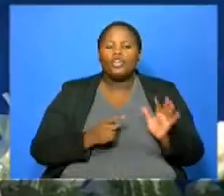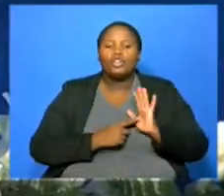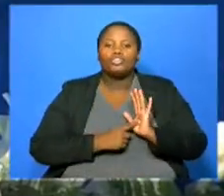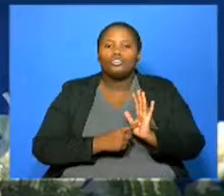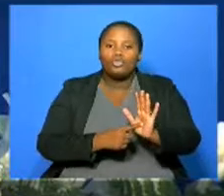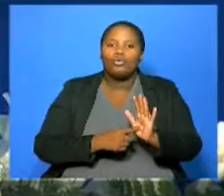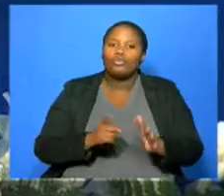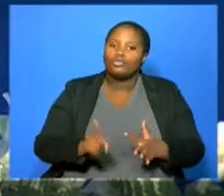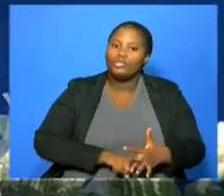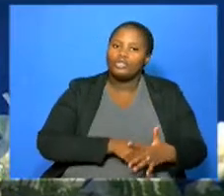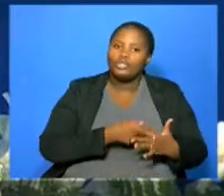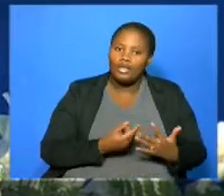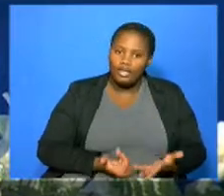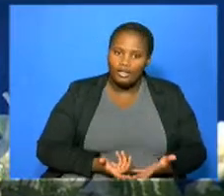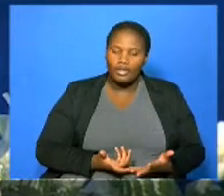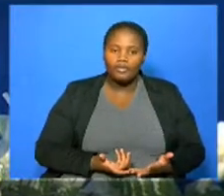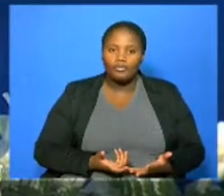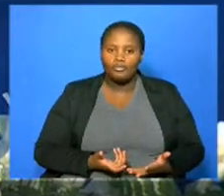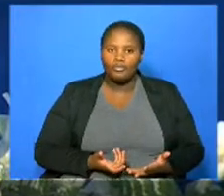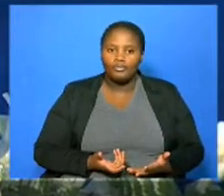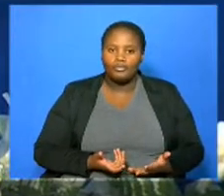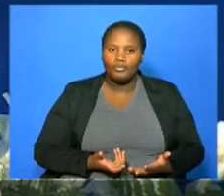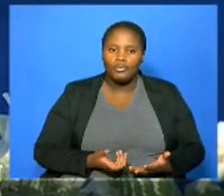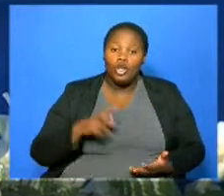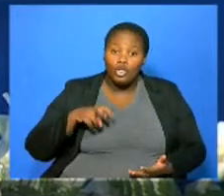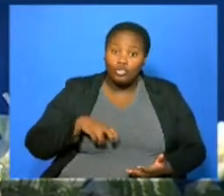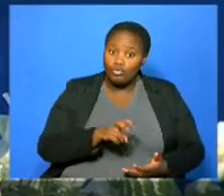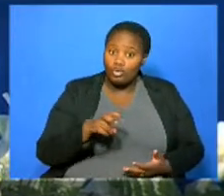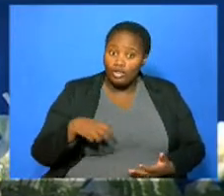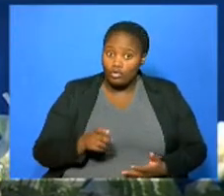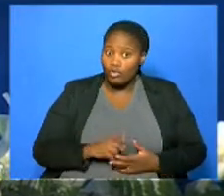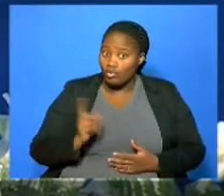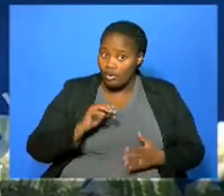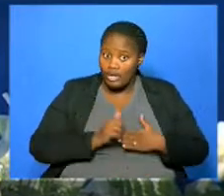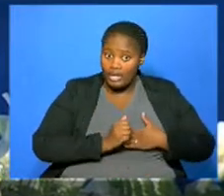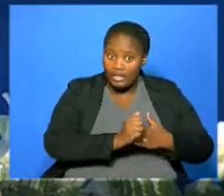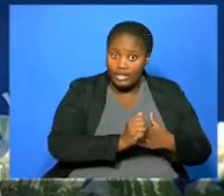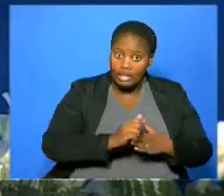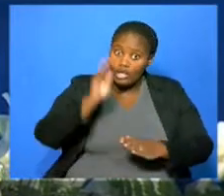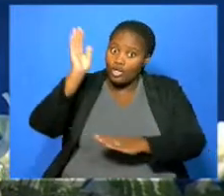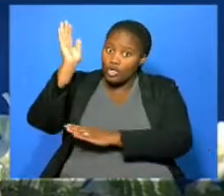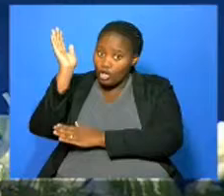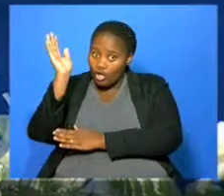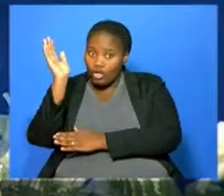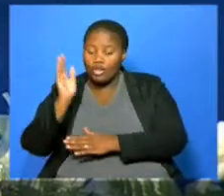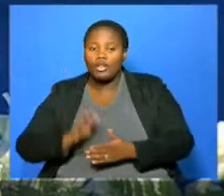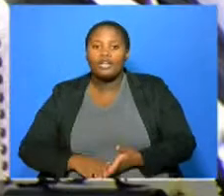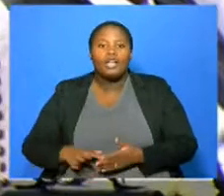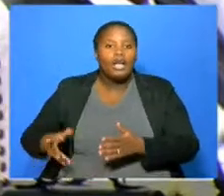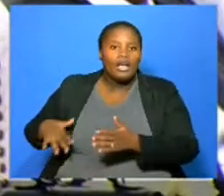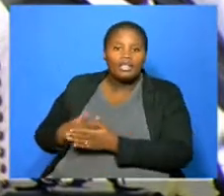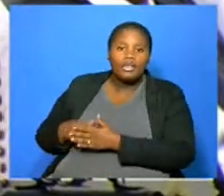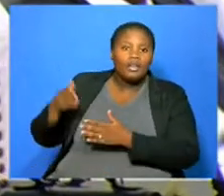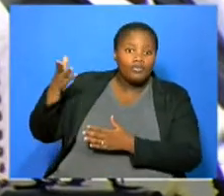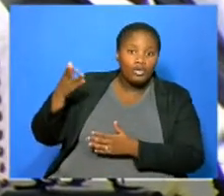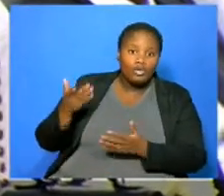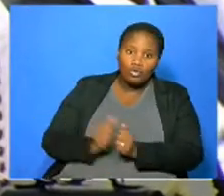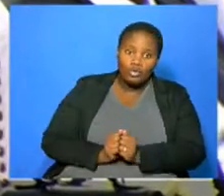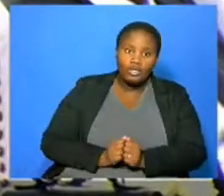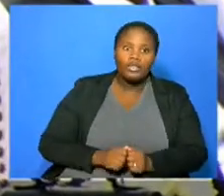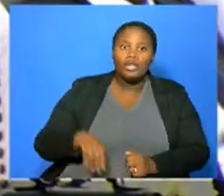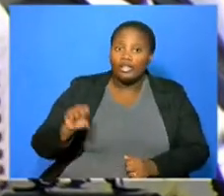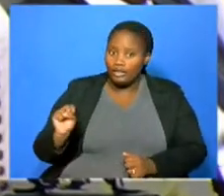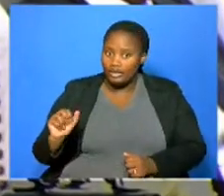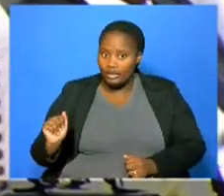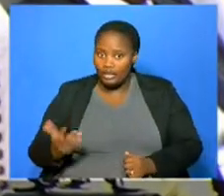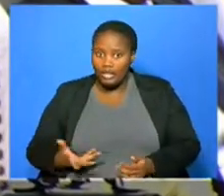symbolizes the beginning of a journey that will lead to God, our Creator. South Africa has proven